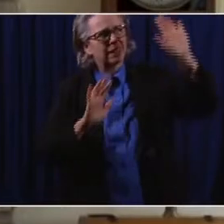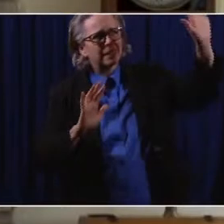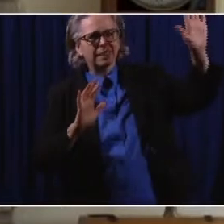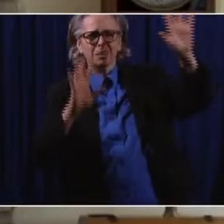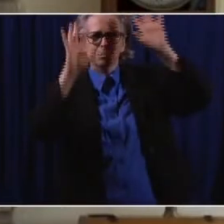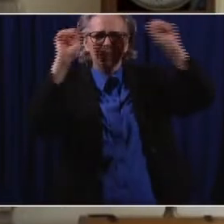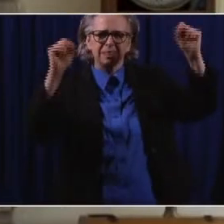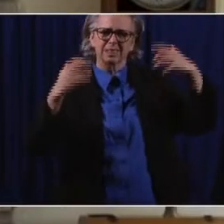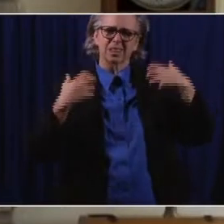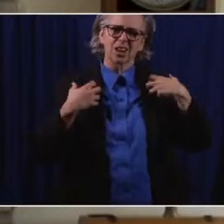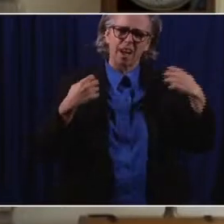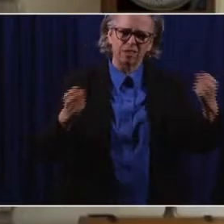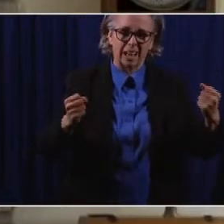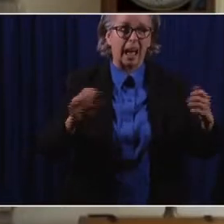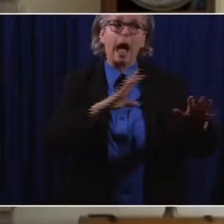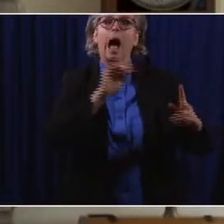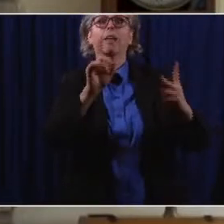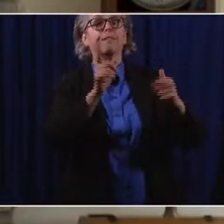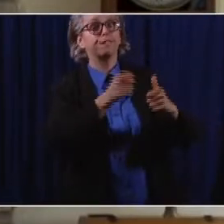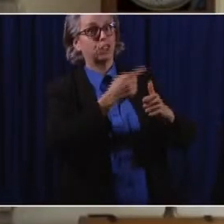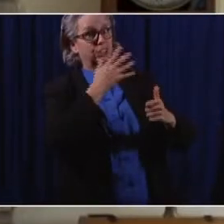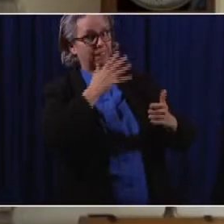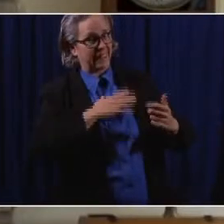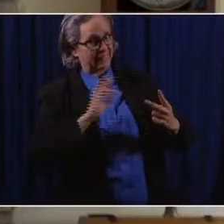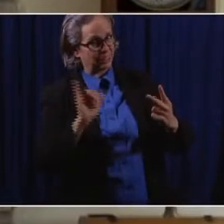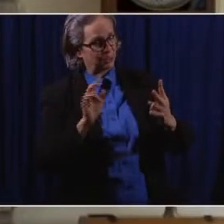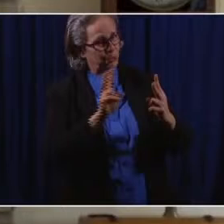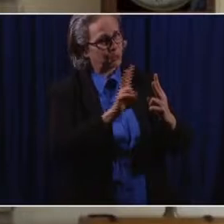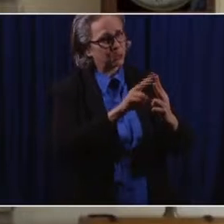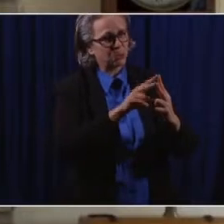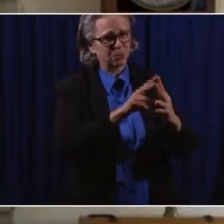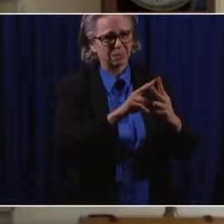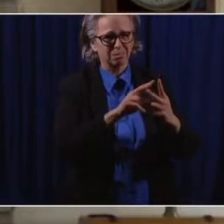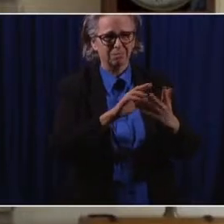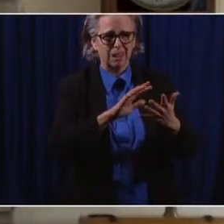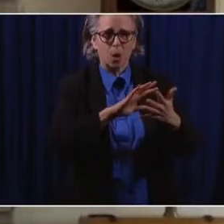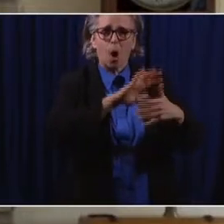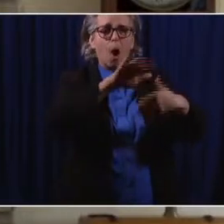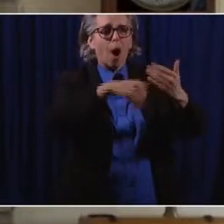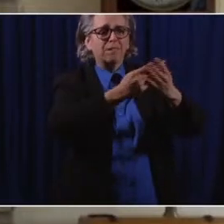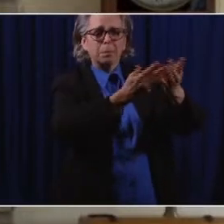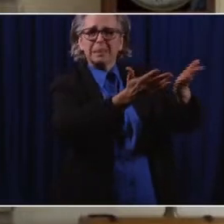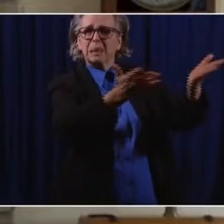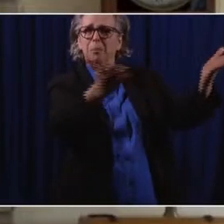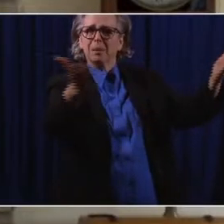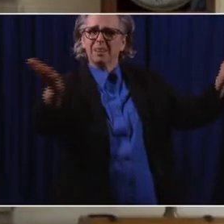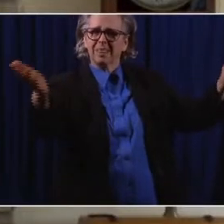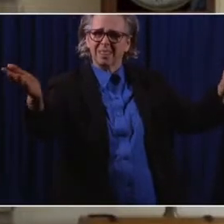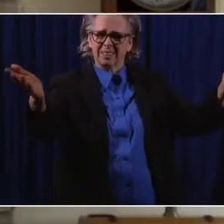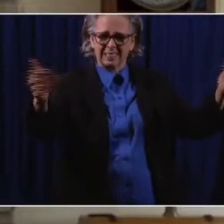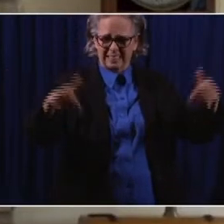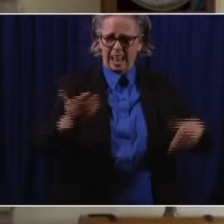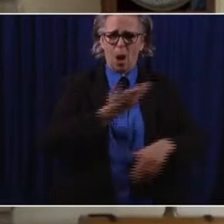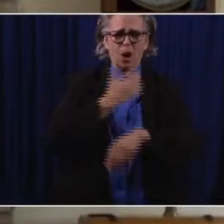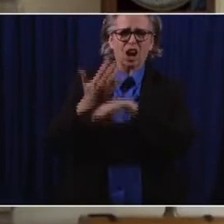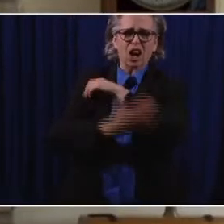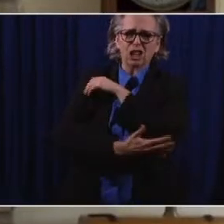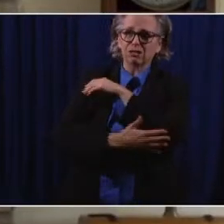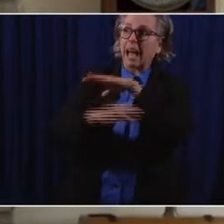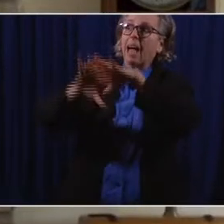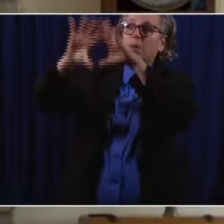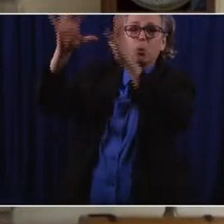Lady, and we pray for the recovery of all the people in this country and around the world who have the